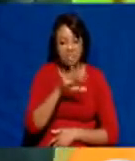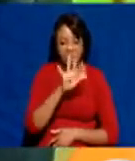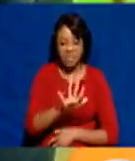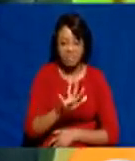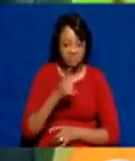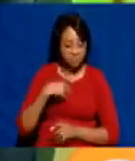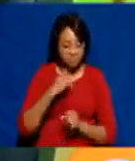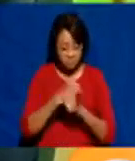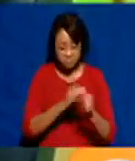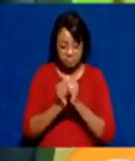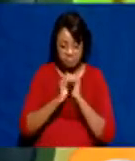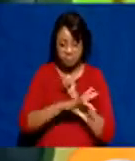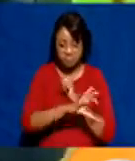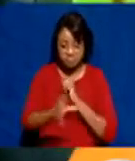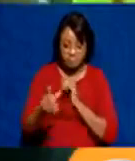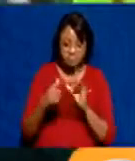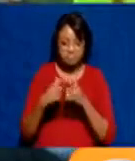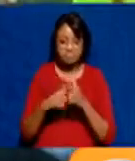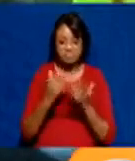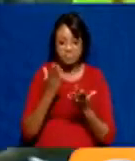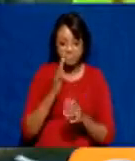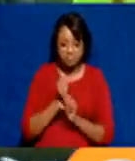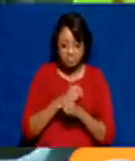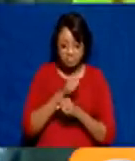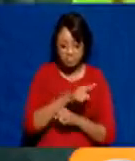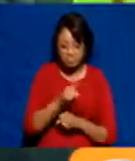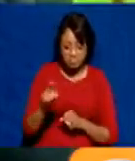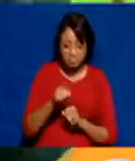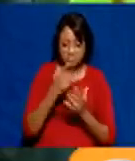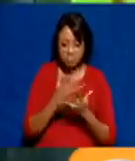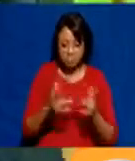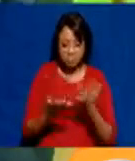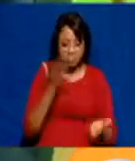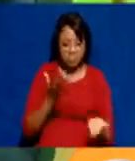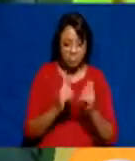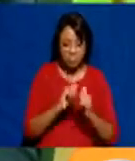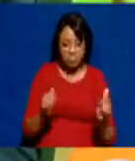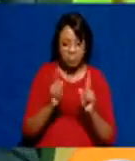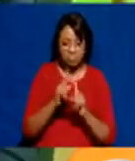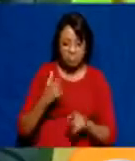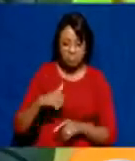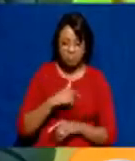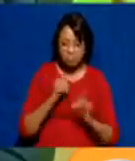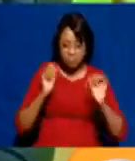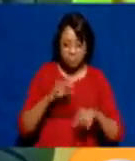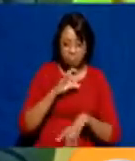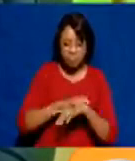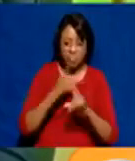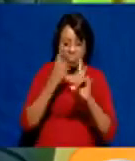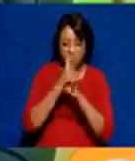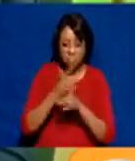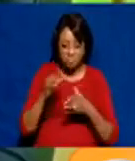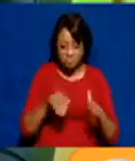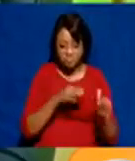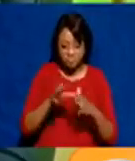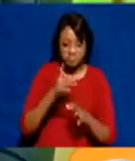collaborated with the county to then optimize this facility. And as we aggregate to this facility and, yeah, we're able to get margins on the